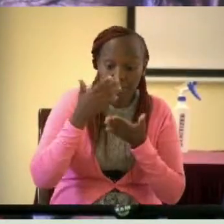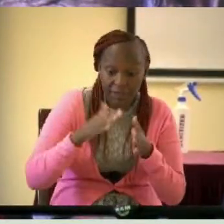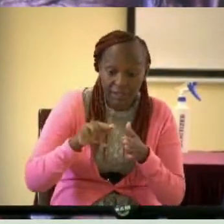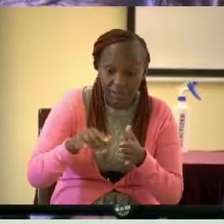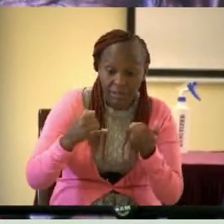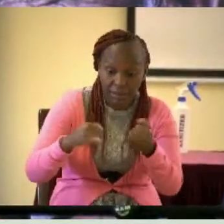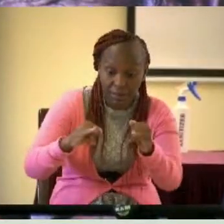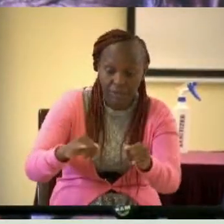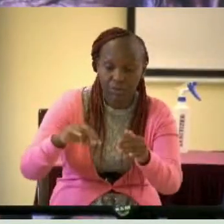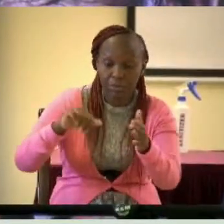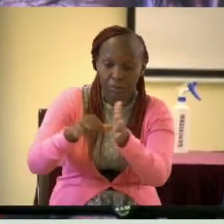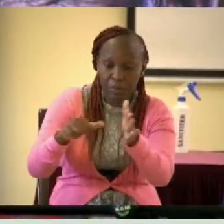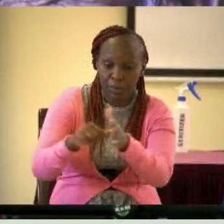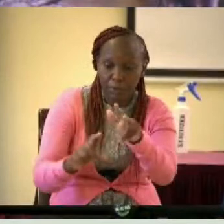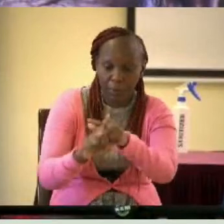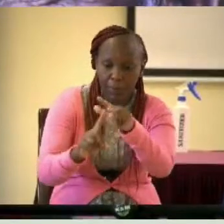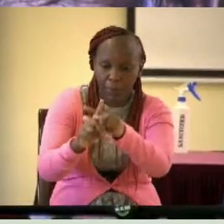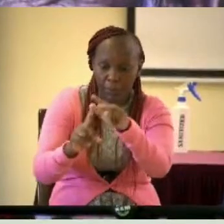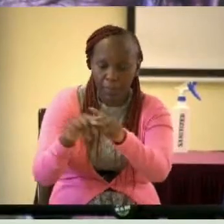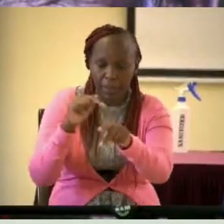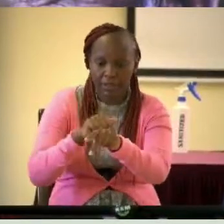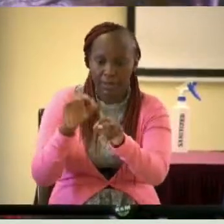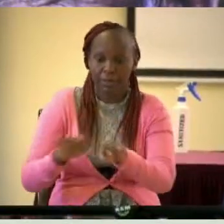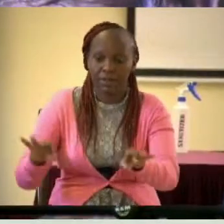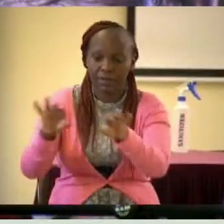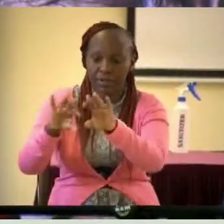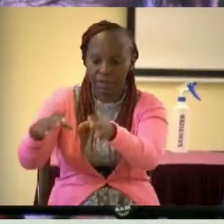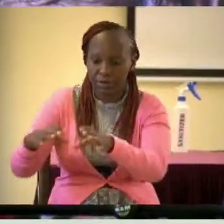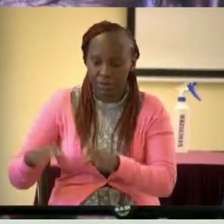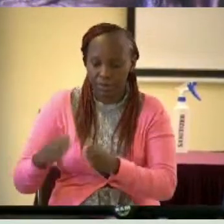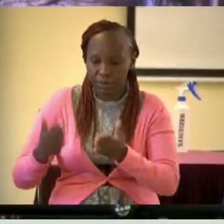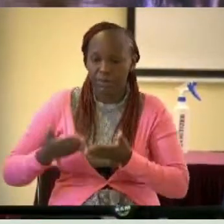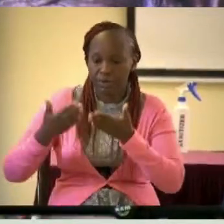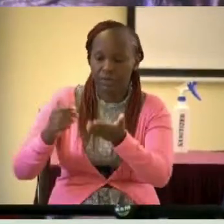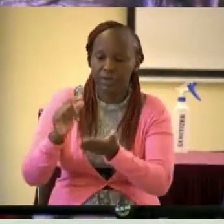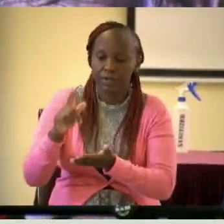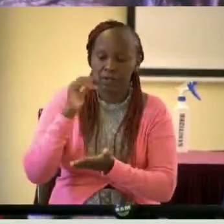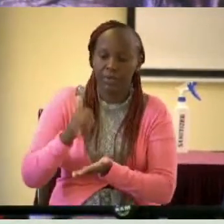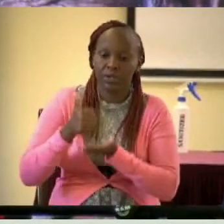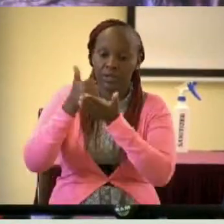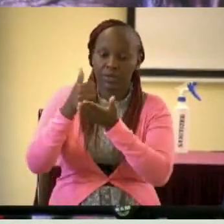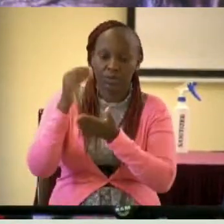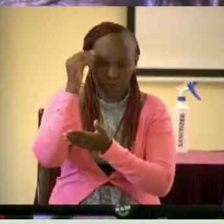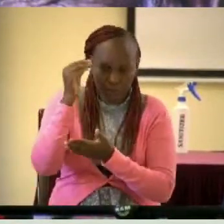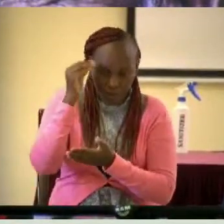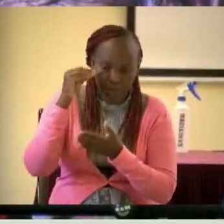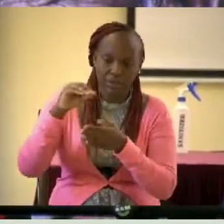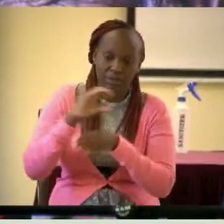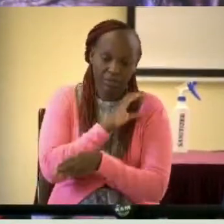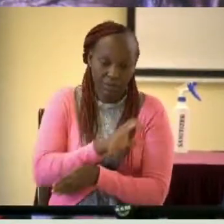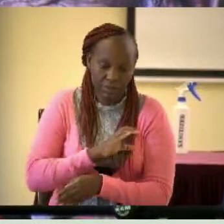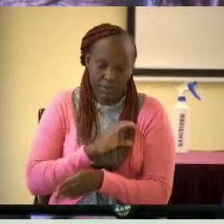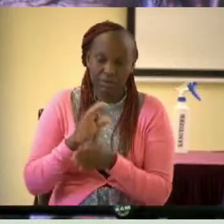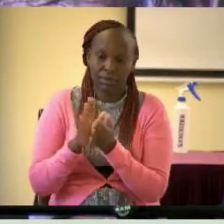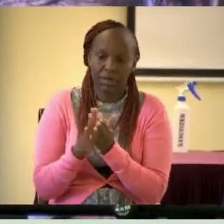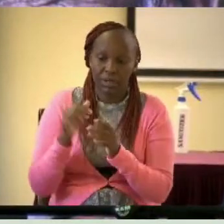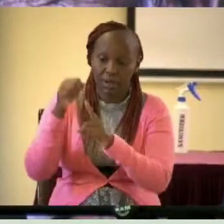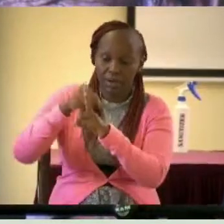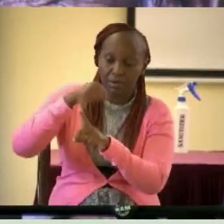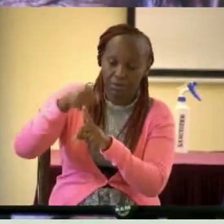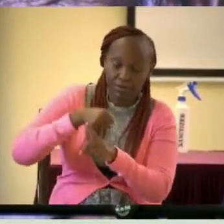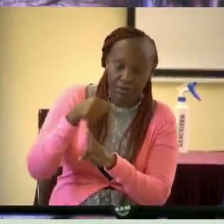grappling with whenever they go out there to provide legal aid, to educate citizens, and also to advocate